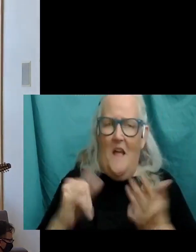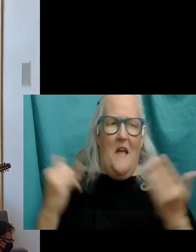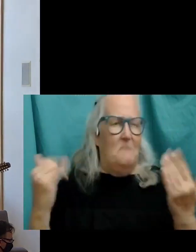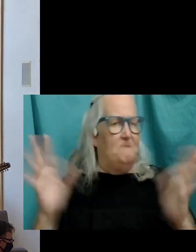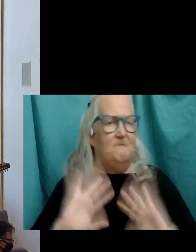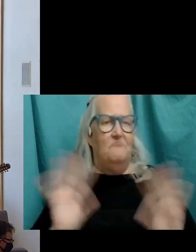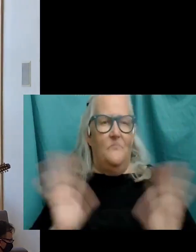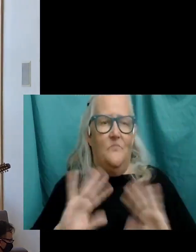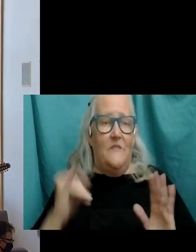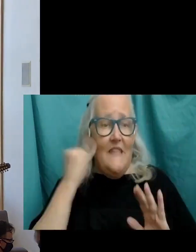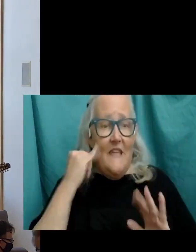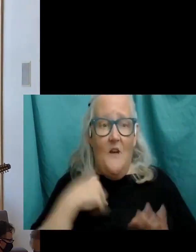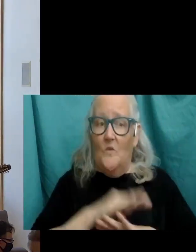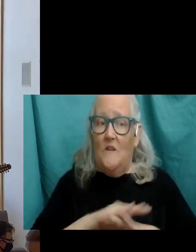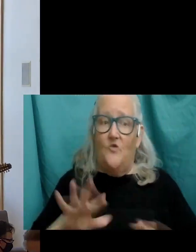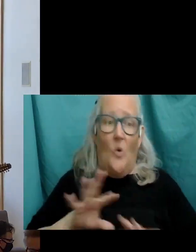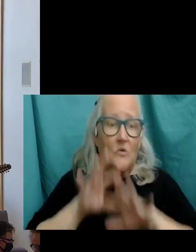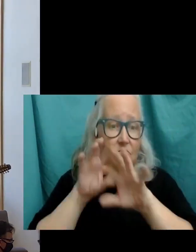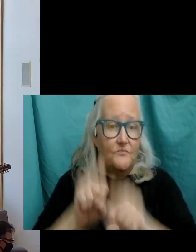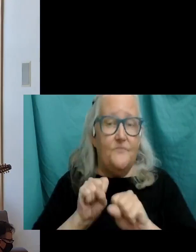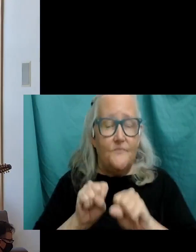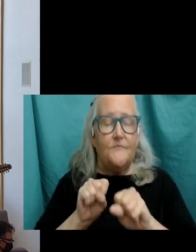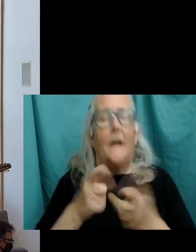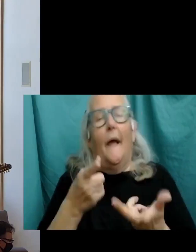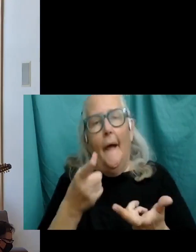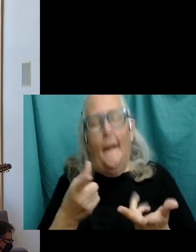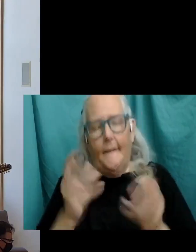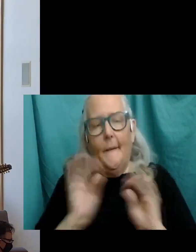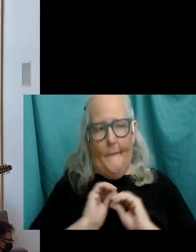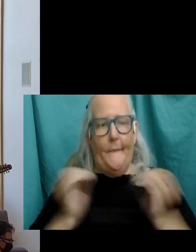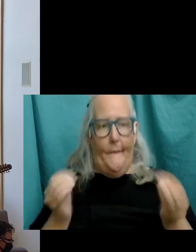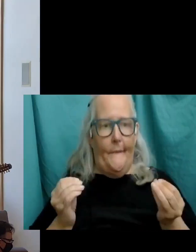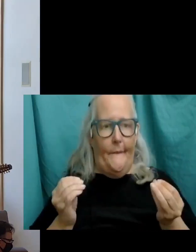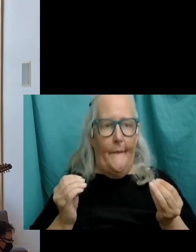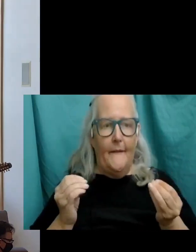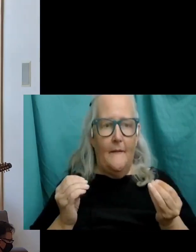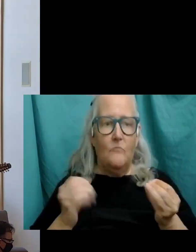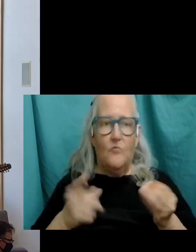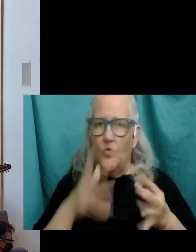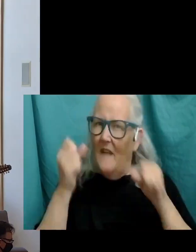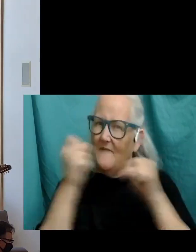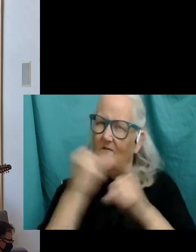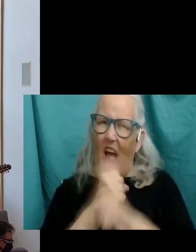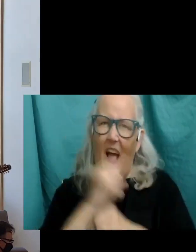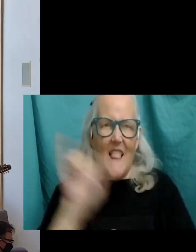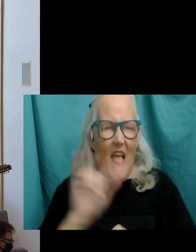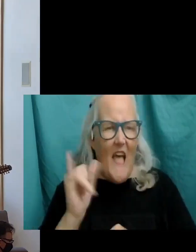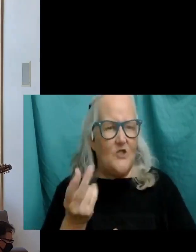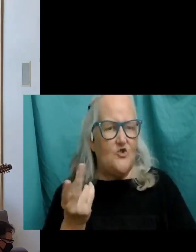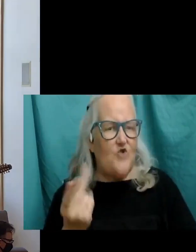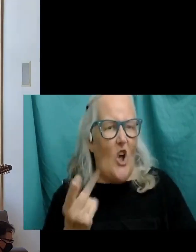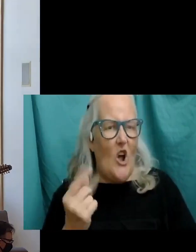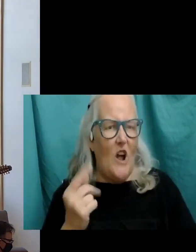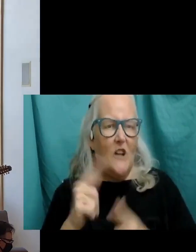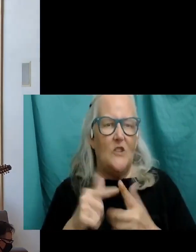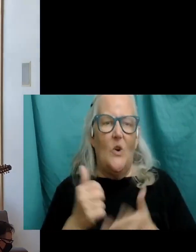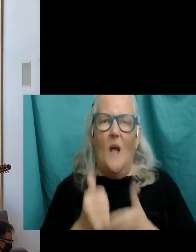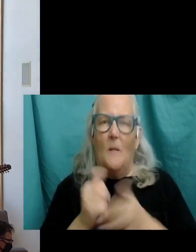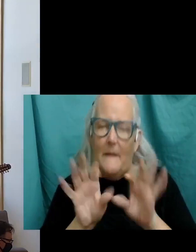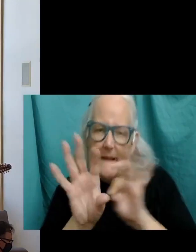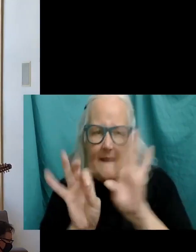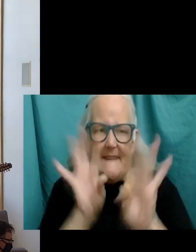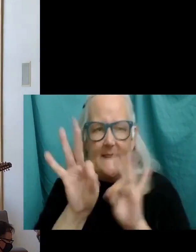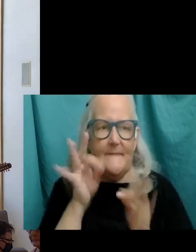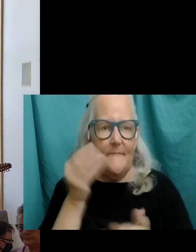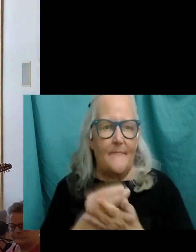a prize, then you'll go empty-handed. You'll fight like a dog to help pluck a fine jewel. If anyone stands against